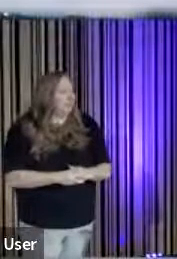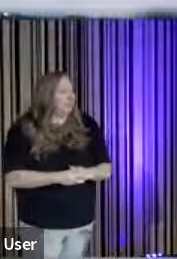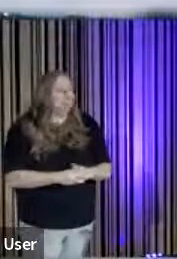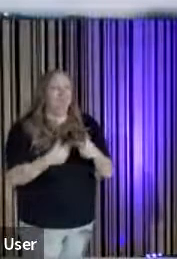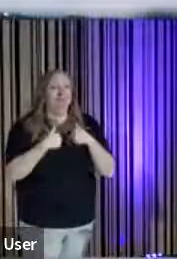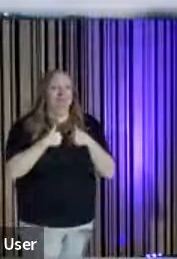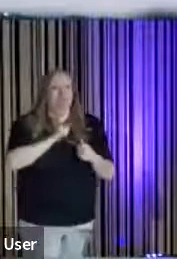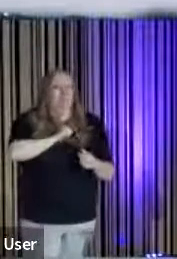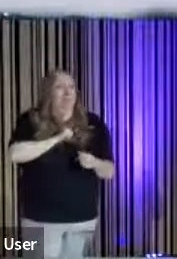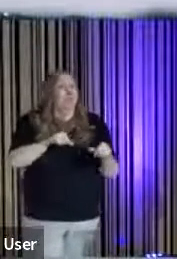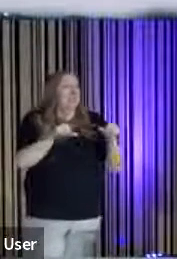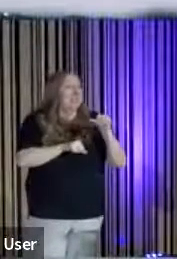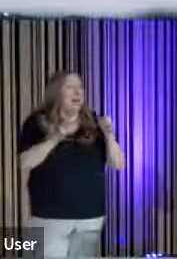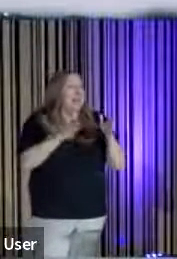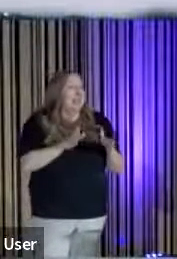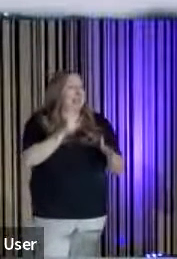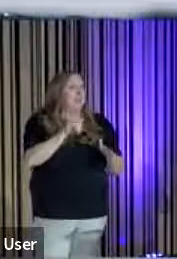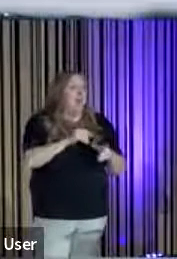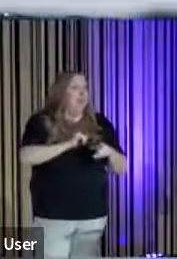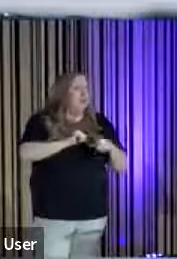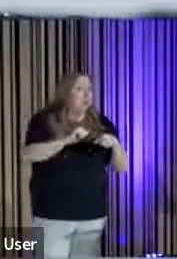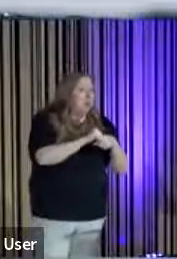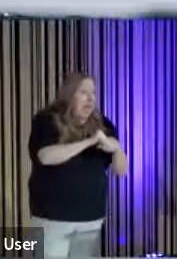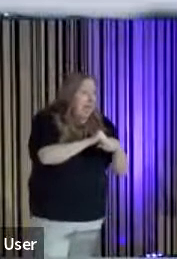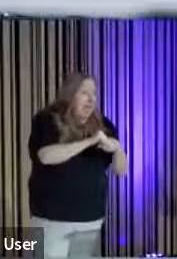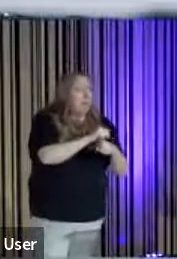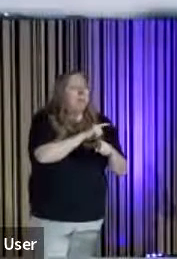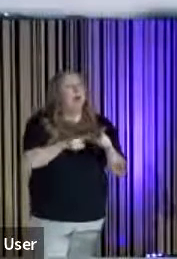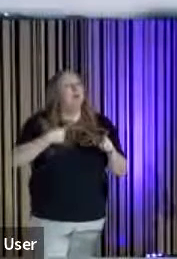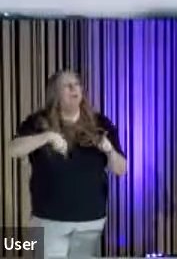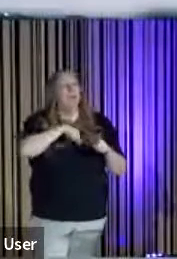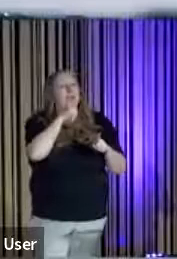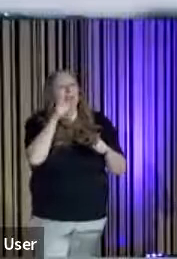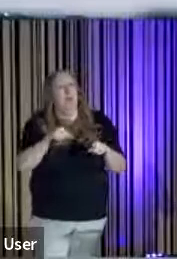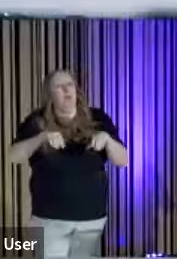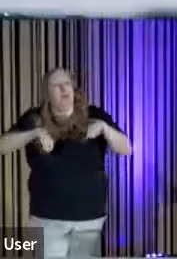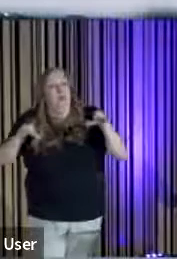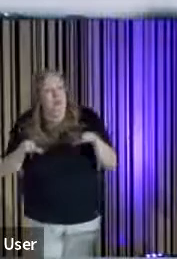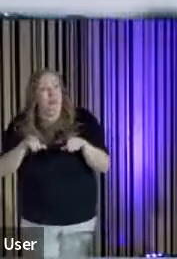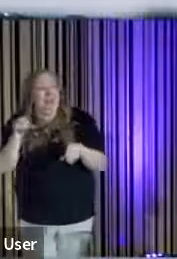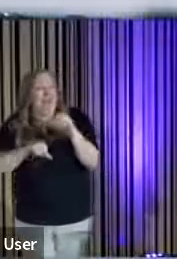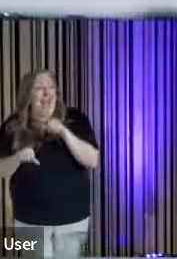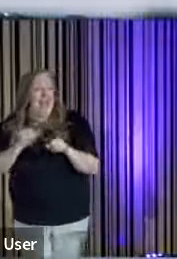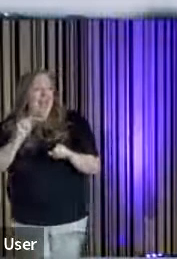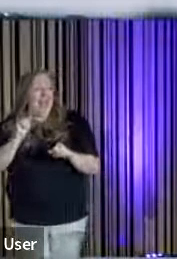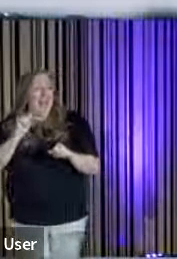scientist myself by training, but we don't do science in the foundation. We work with laboratories across the